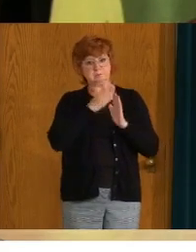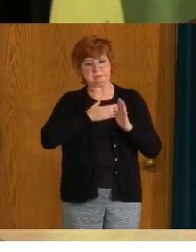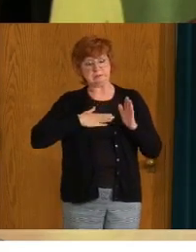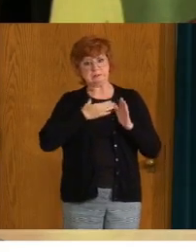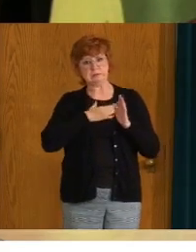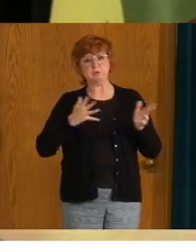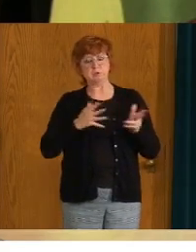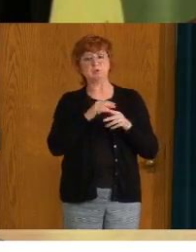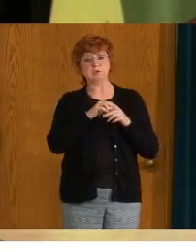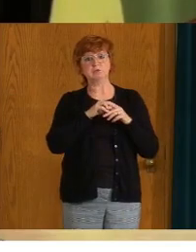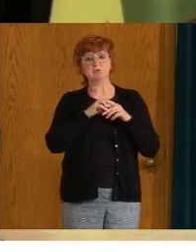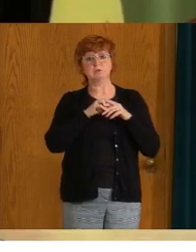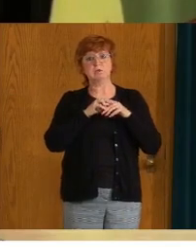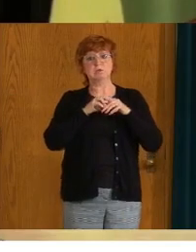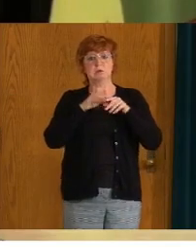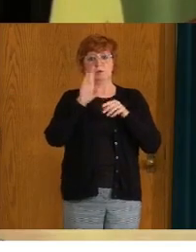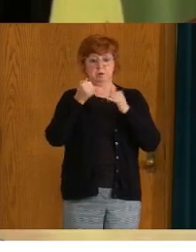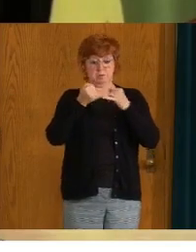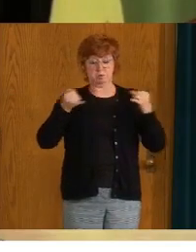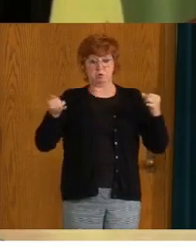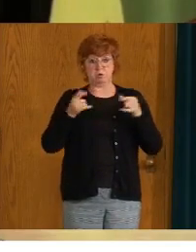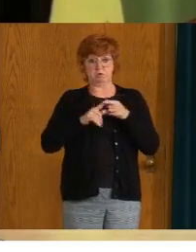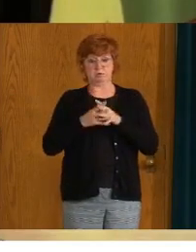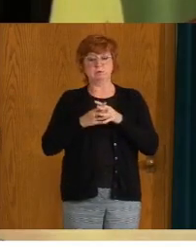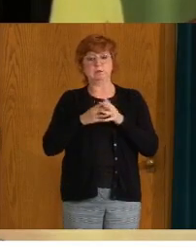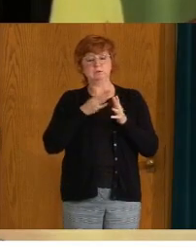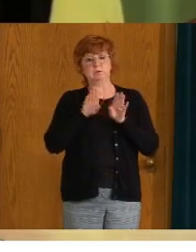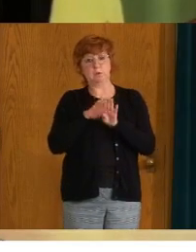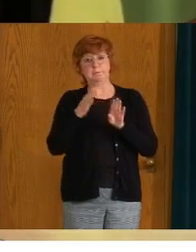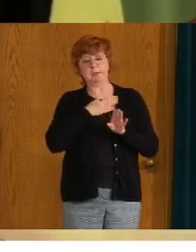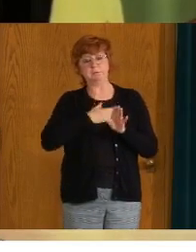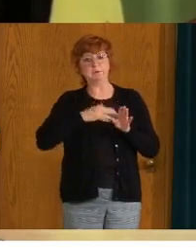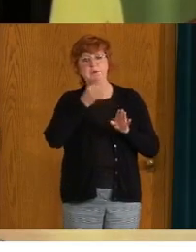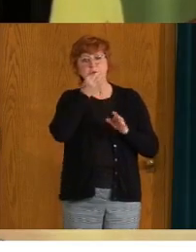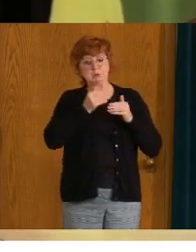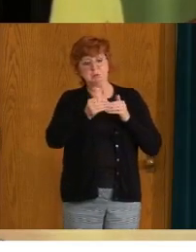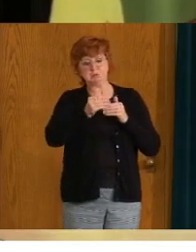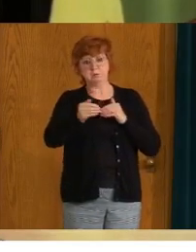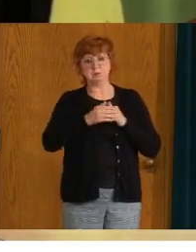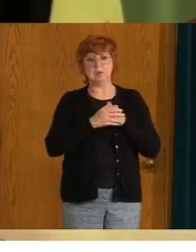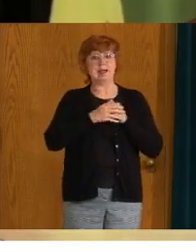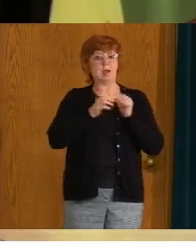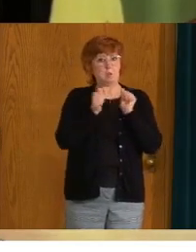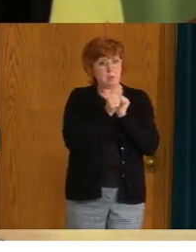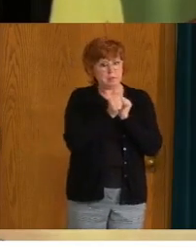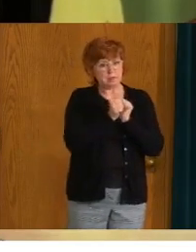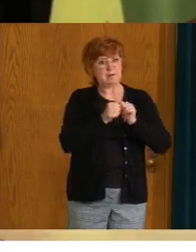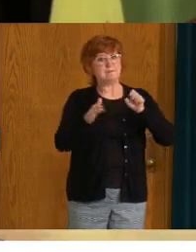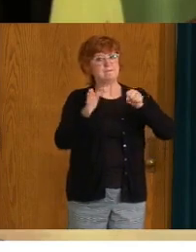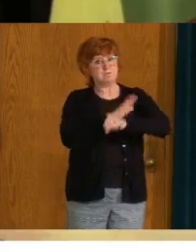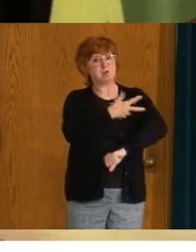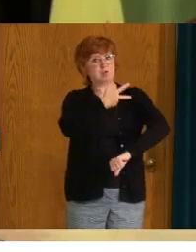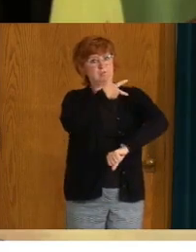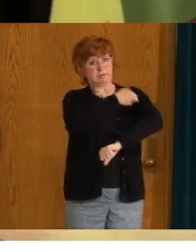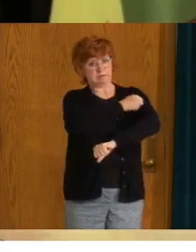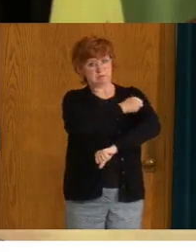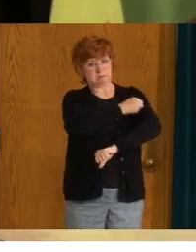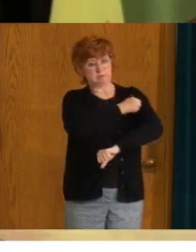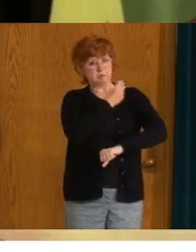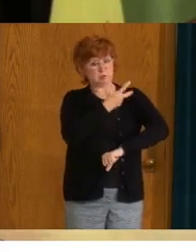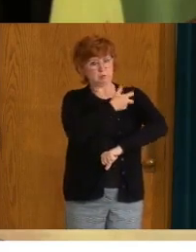any assistance from Saskatchewan in developing any documentation to allow a fully Canadian residents that live in this